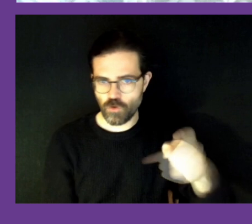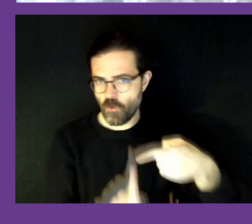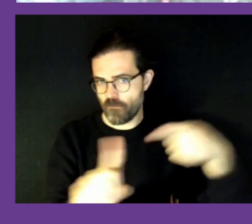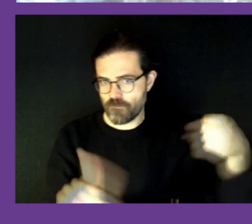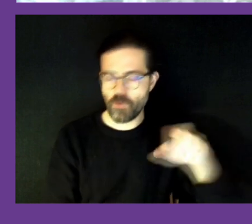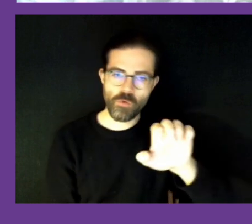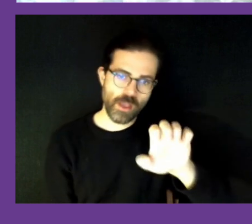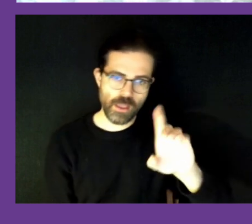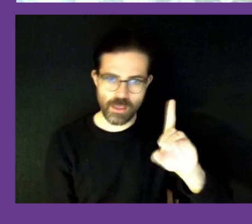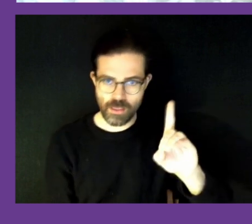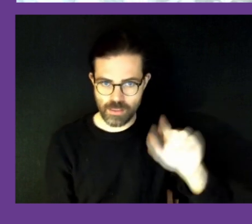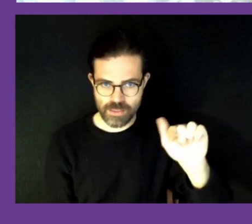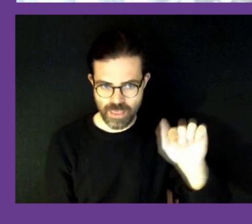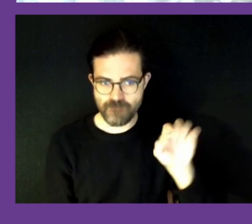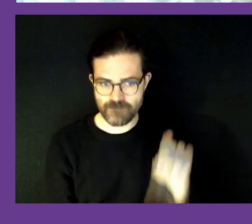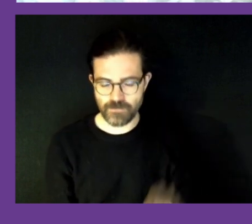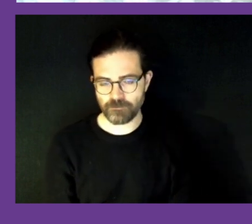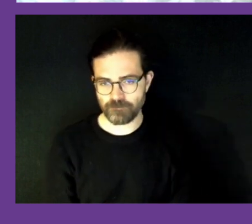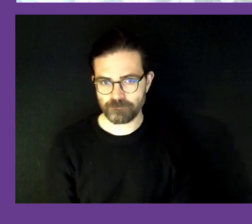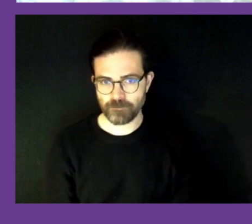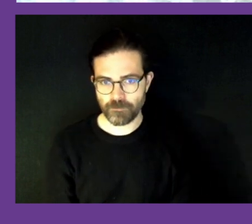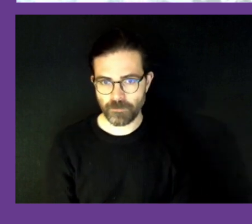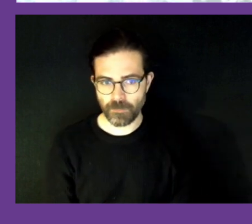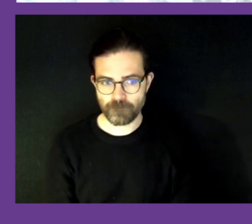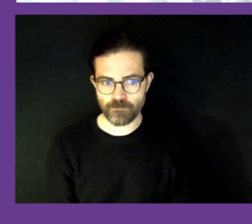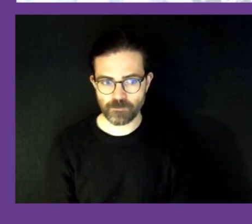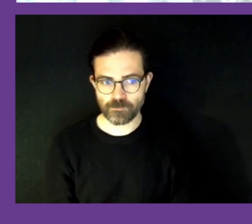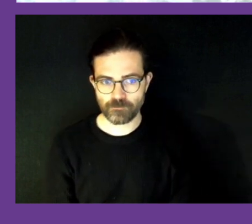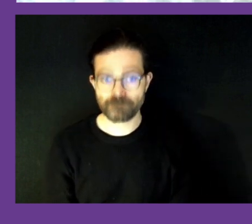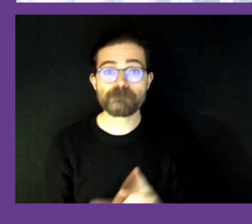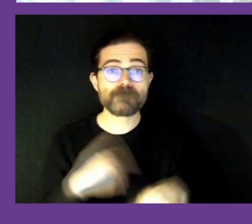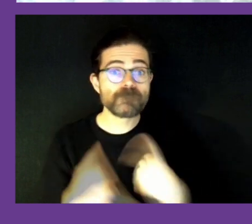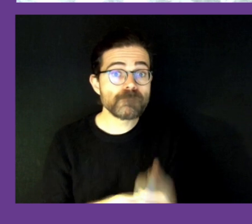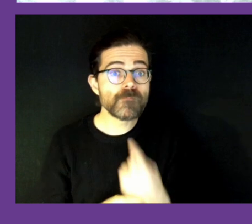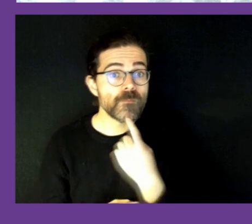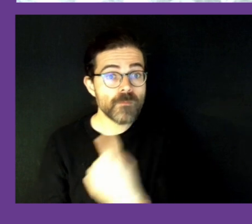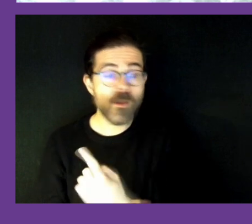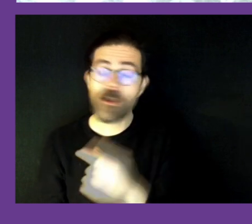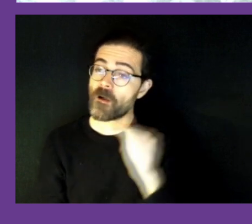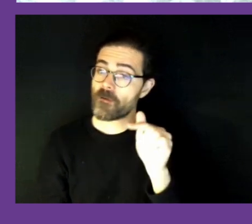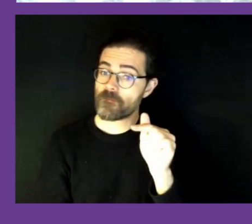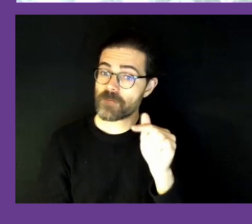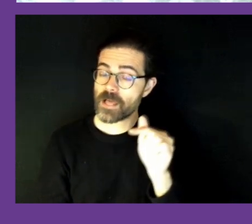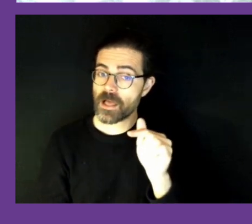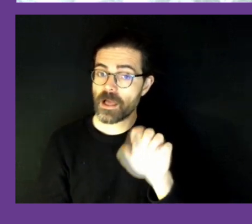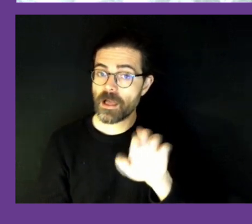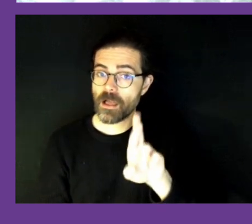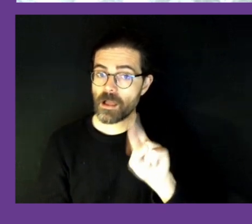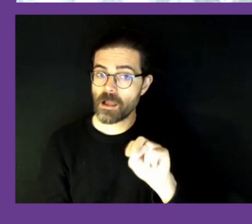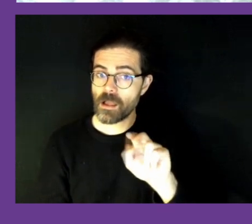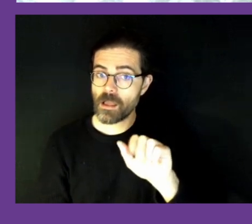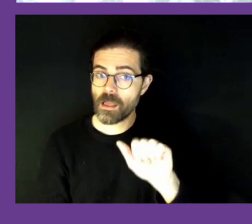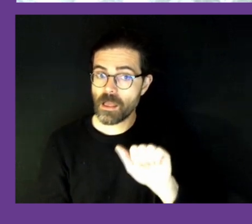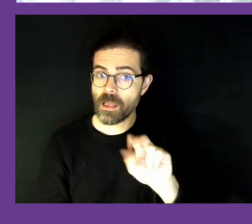you to participate in accessibility standardization. And Fernando will then bring us to the end by moderating the